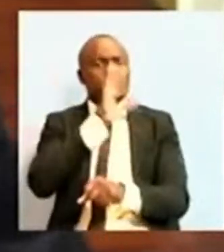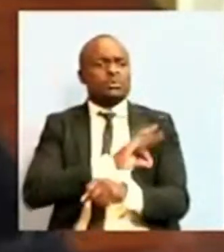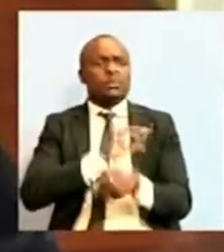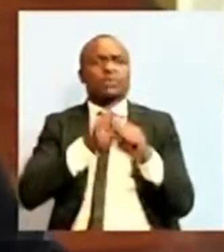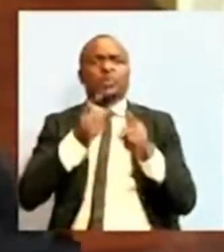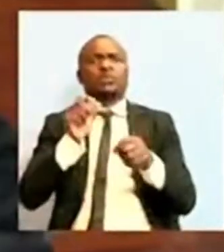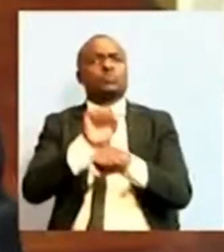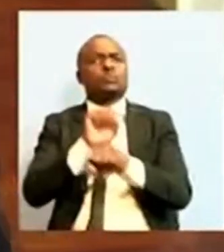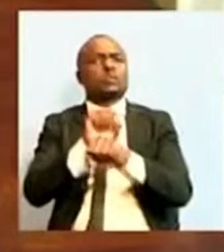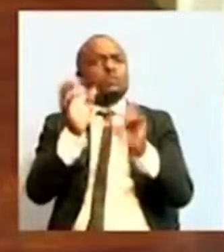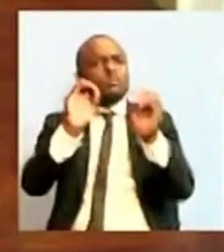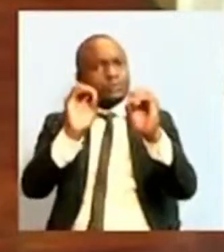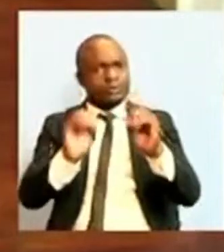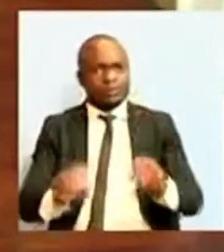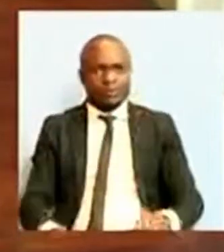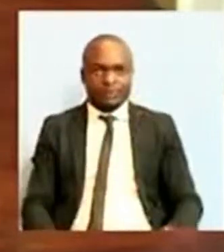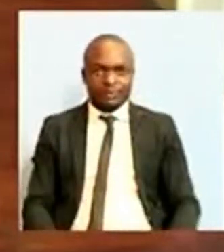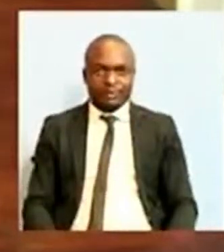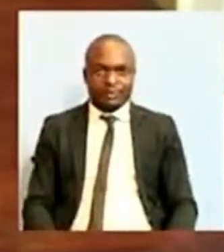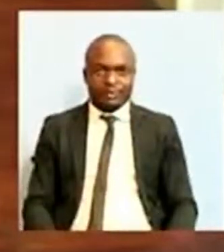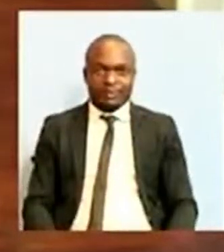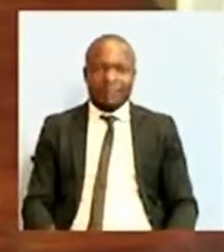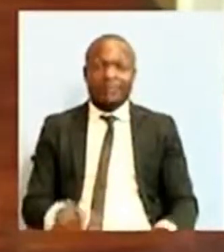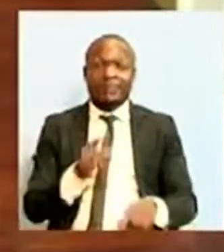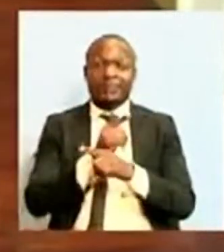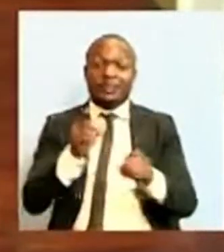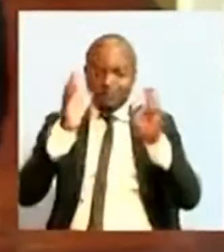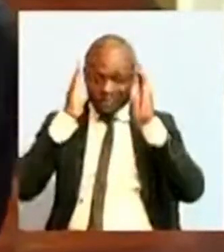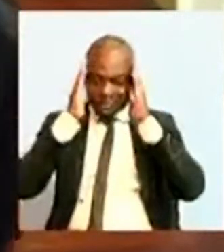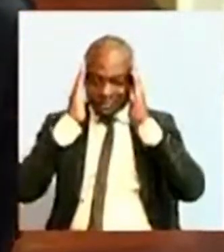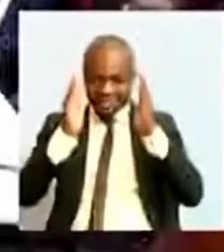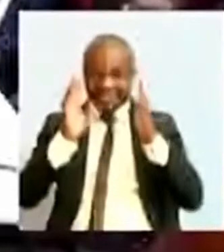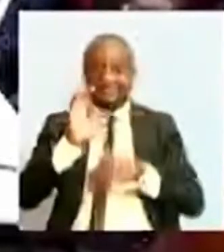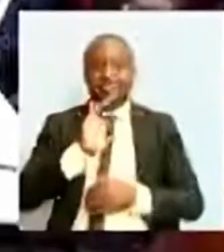working. Can you stick to Chililabombo?